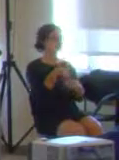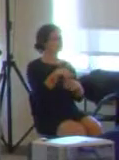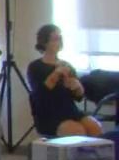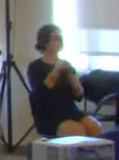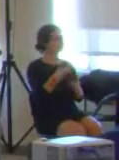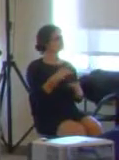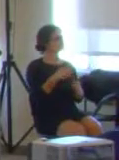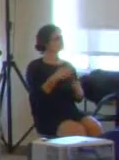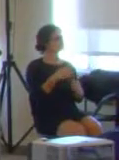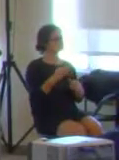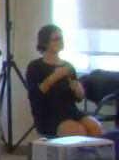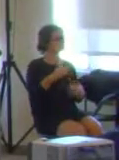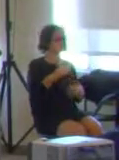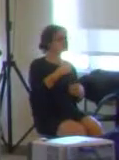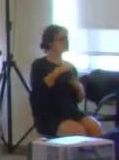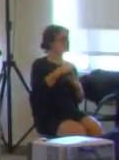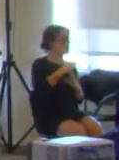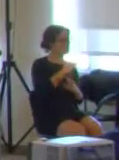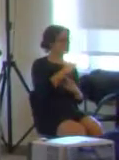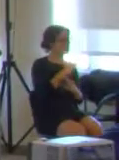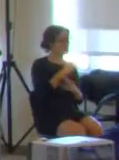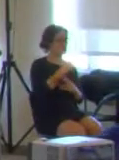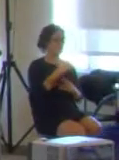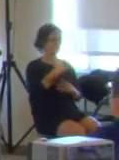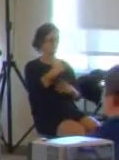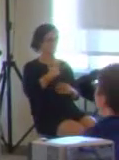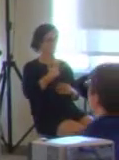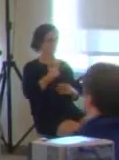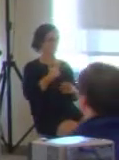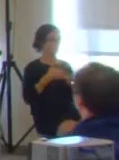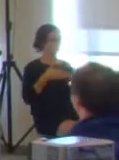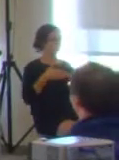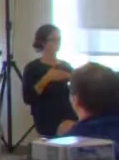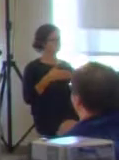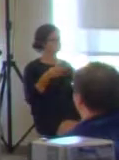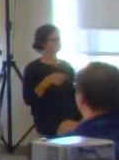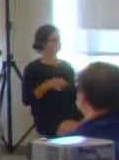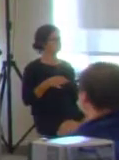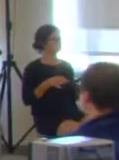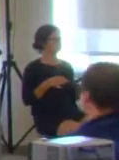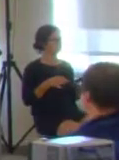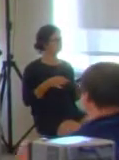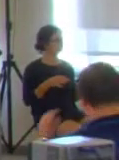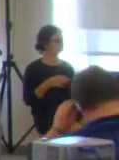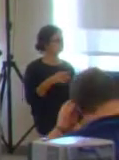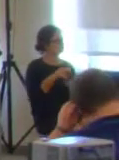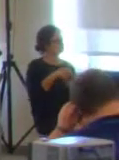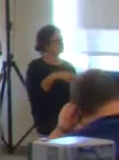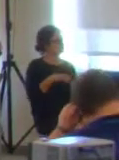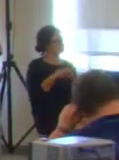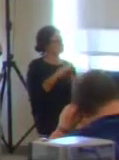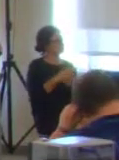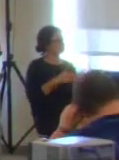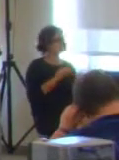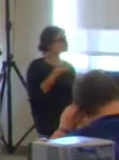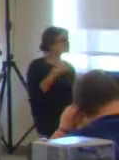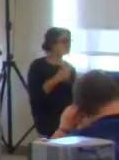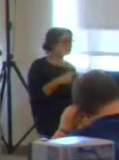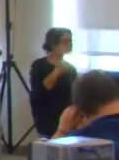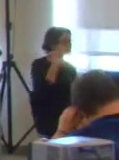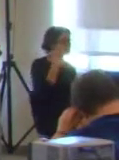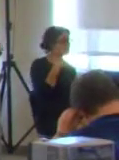and self-determination are two really key components. And that includes the allocation of resources, that they get to